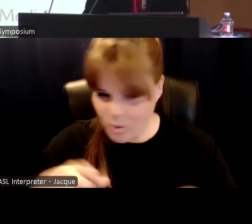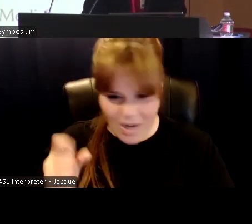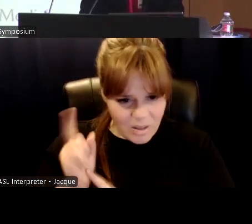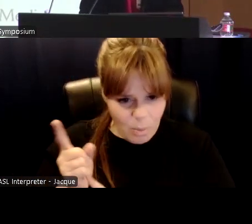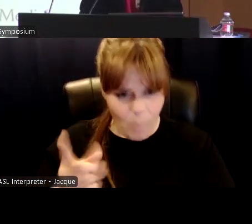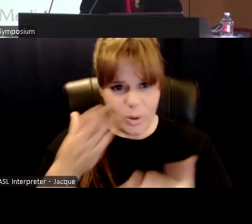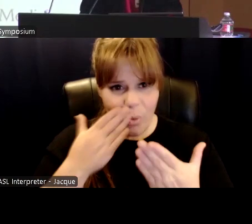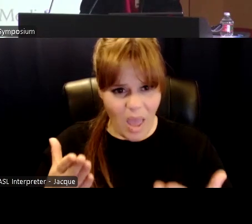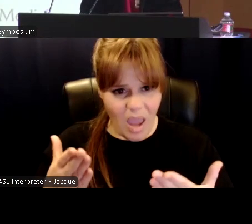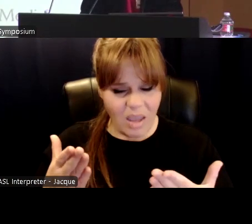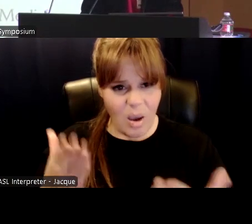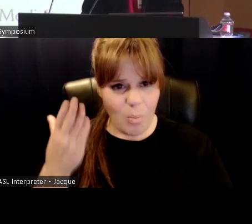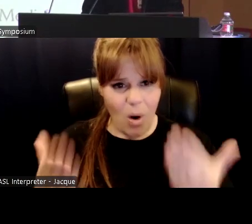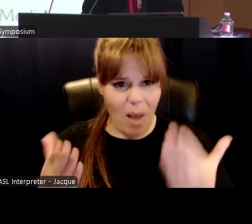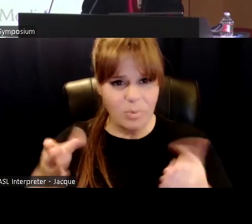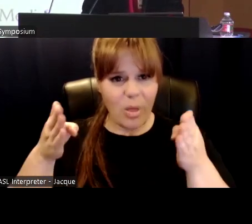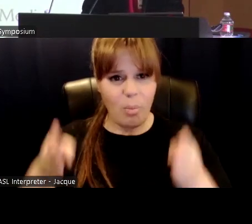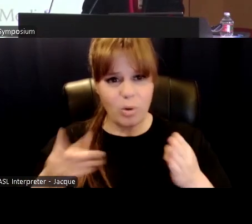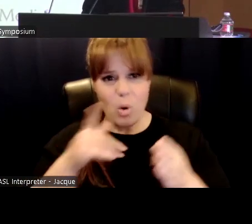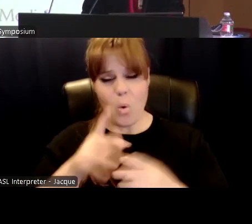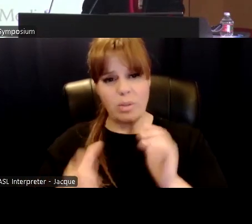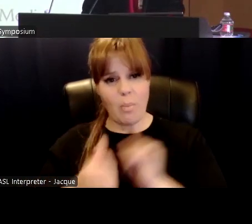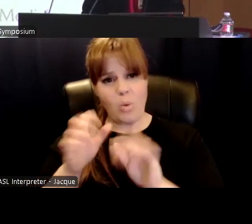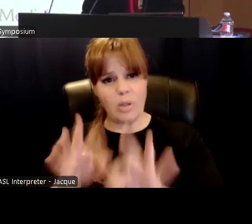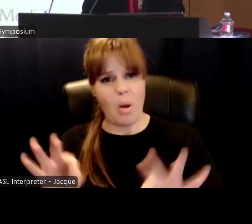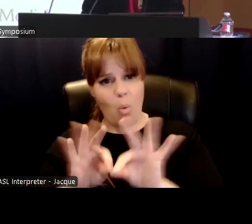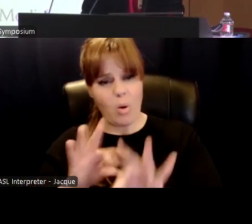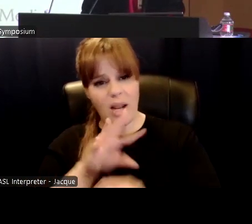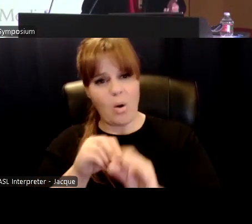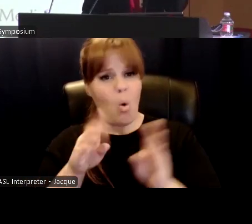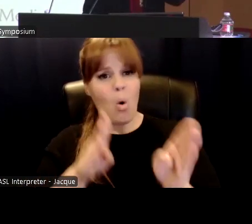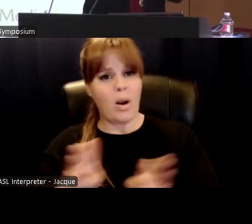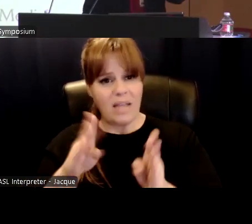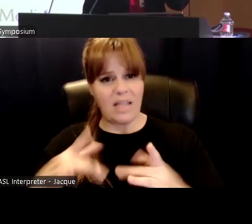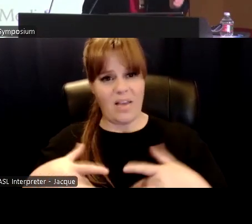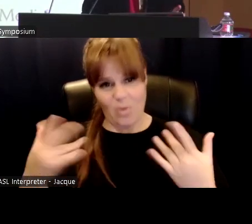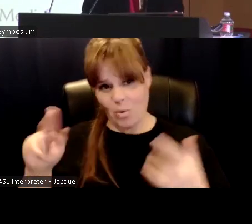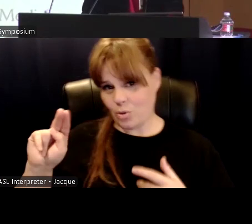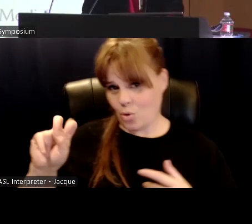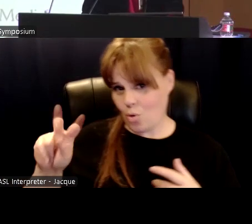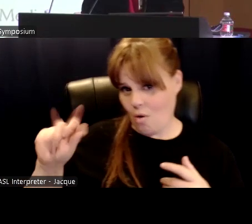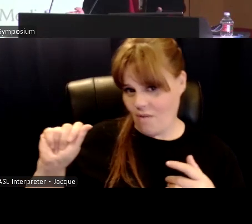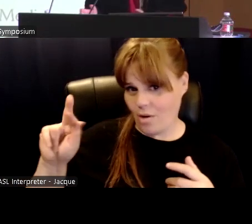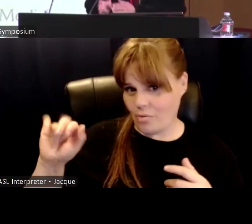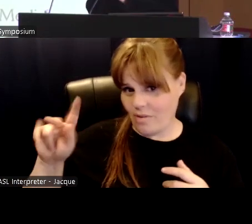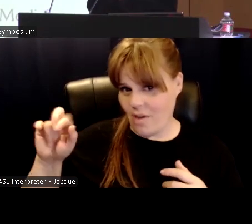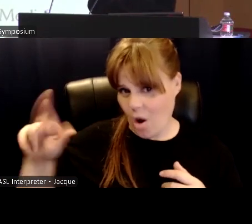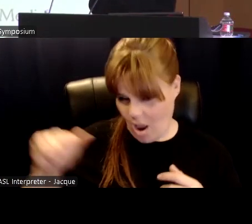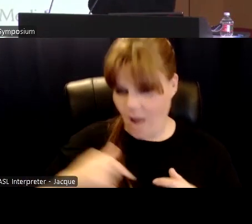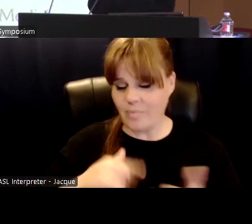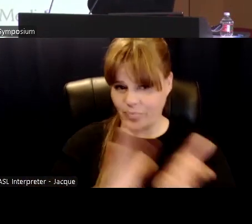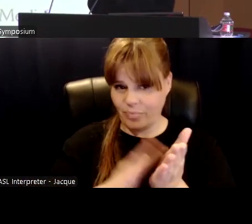thank perhaps the person who is most important in organizing this event, which is Nova Rivera, and I hope that we can applaud for